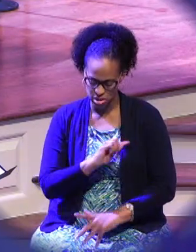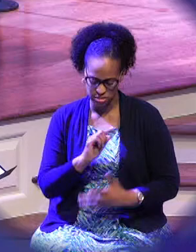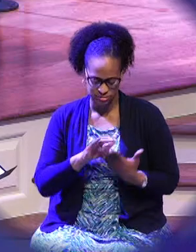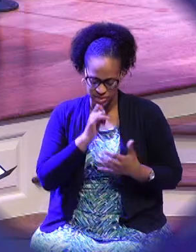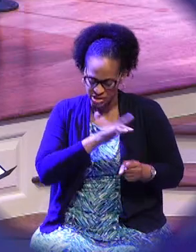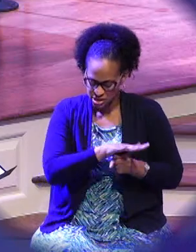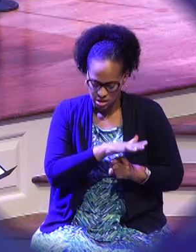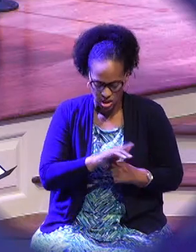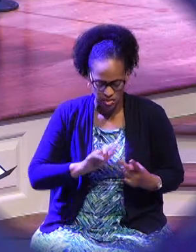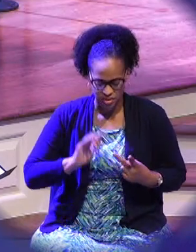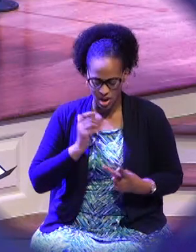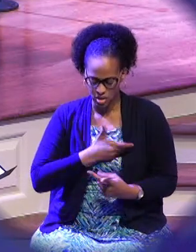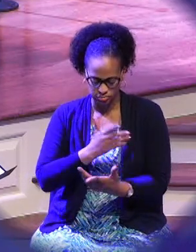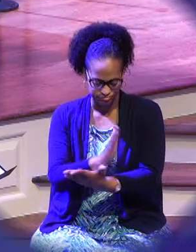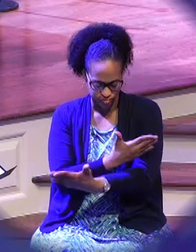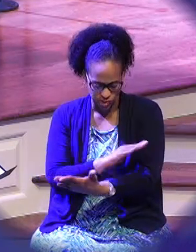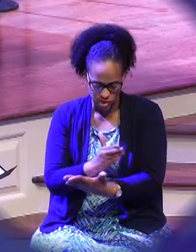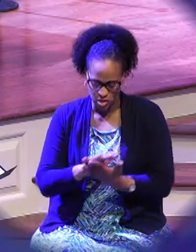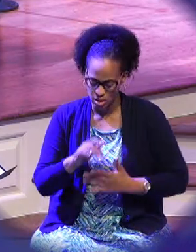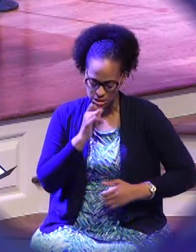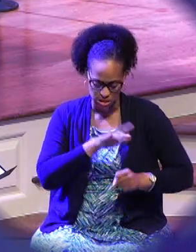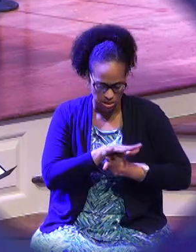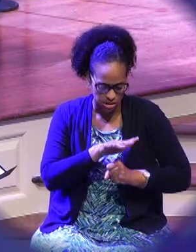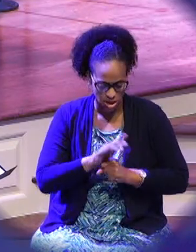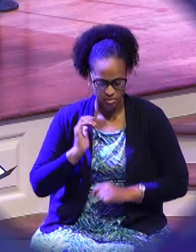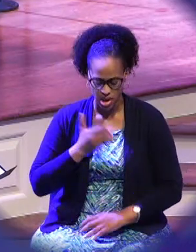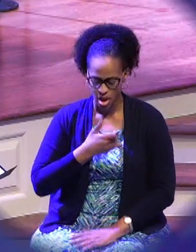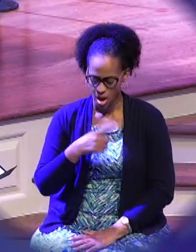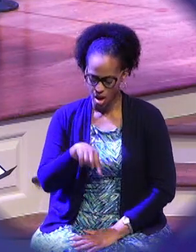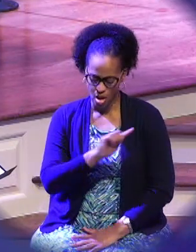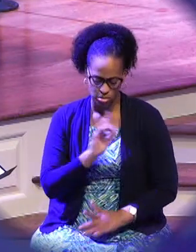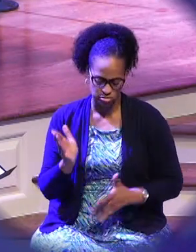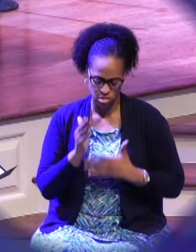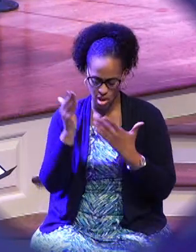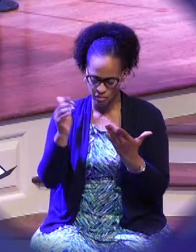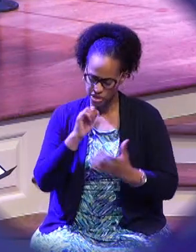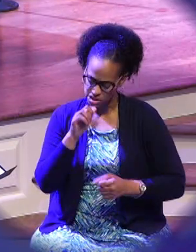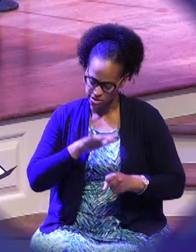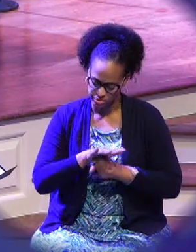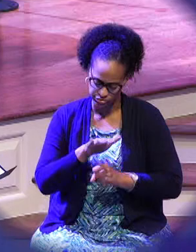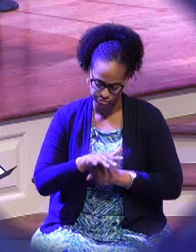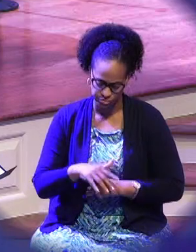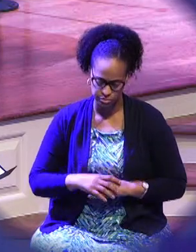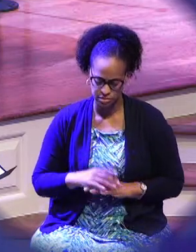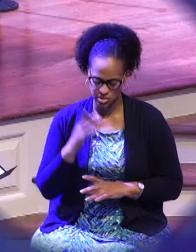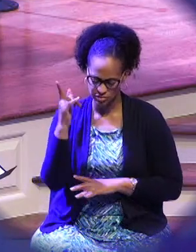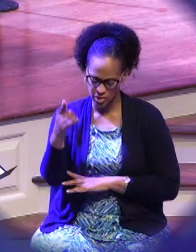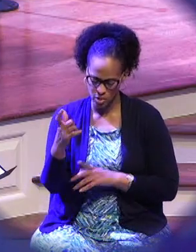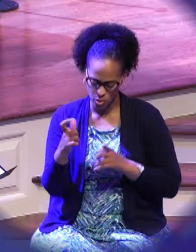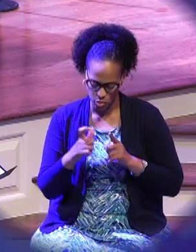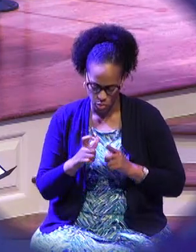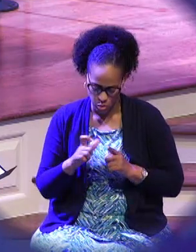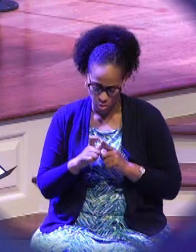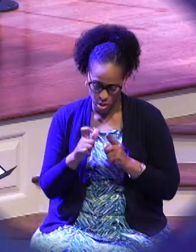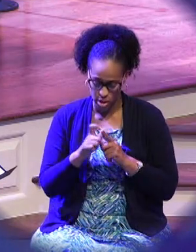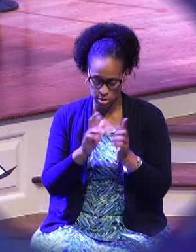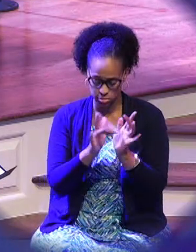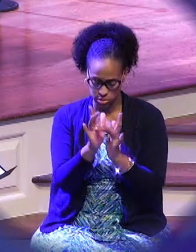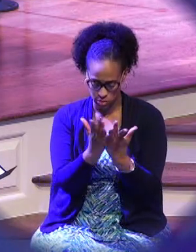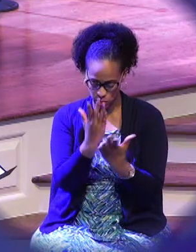Our songs fall short. Our offerings fall short. But the word of God